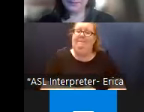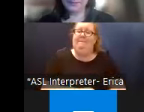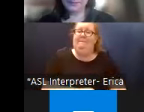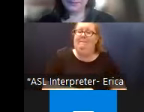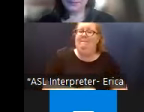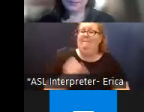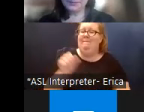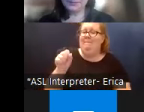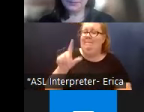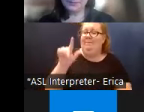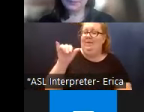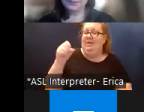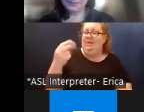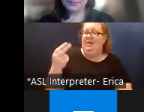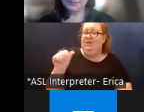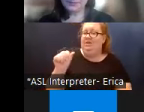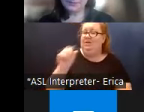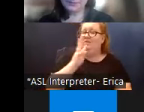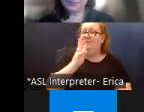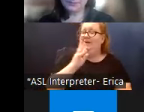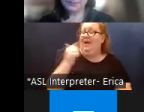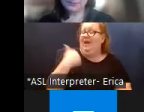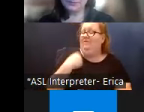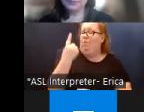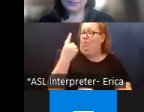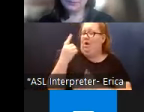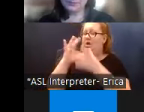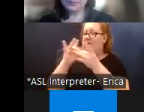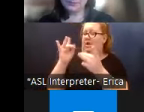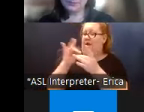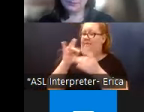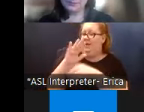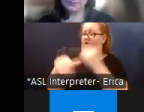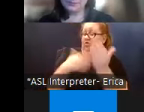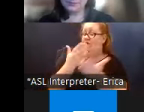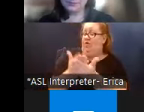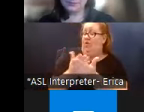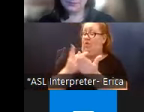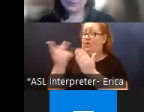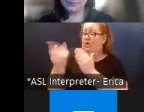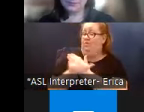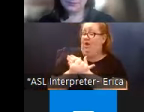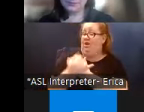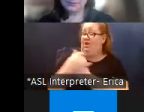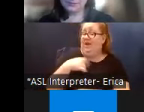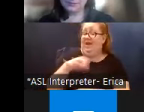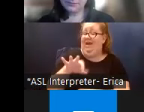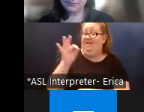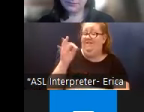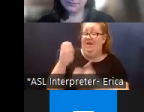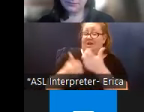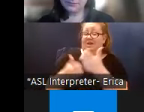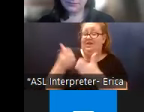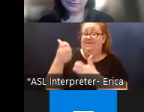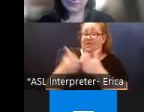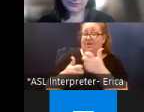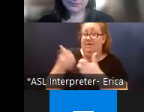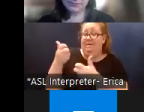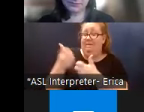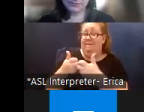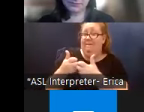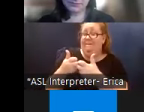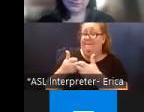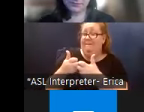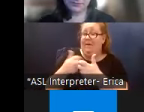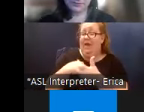I have one comment. Throughout the whole project, I've found it difficult. I mean, you've done